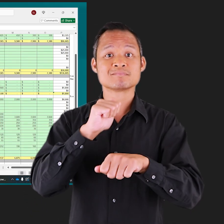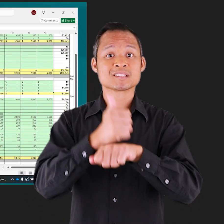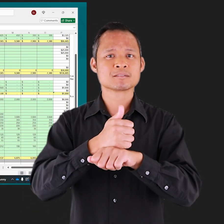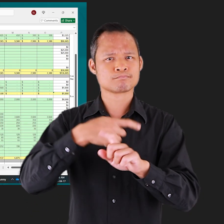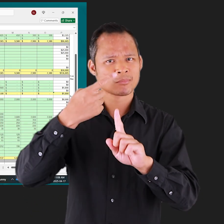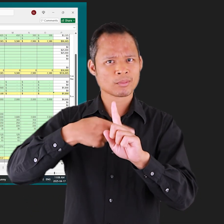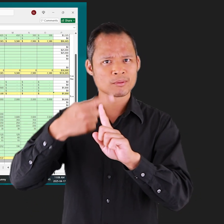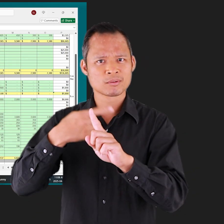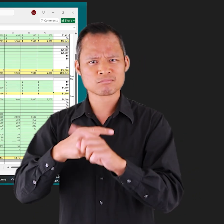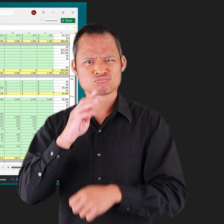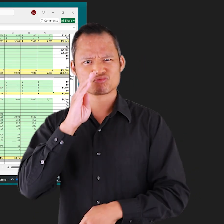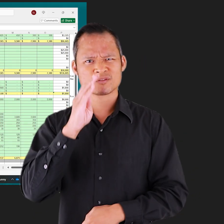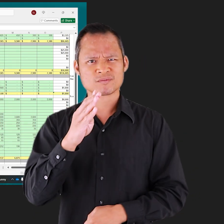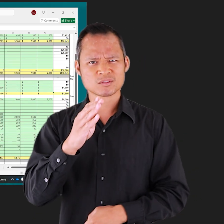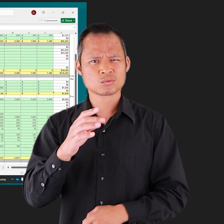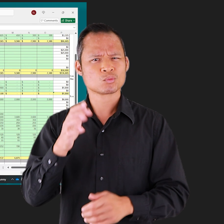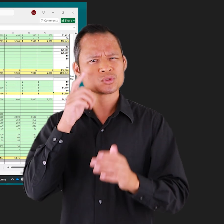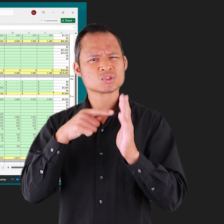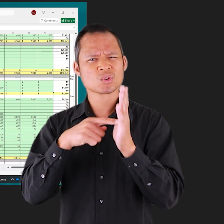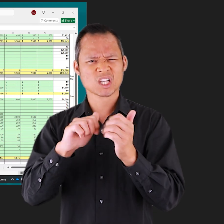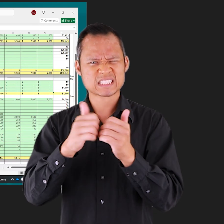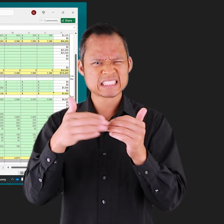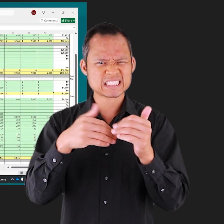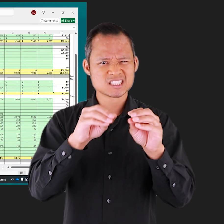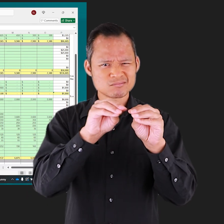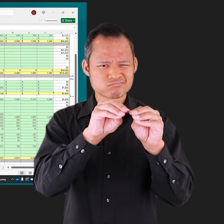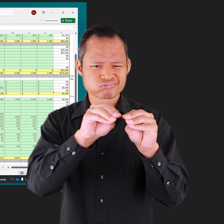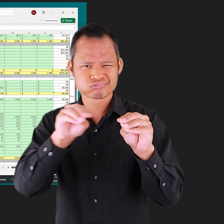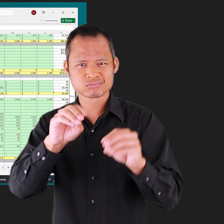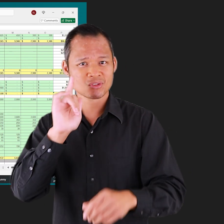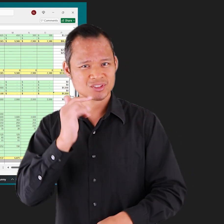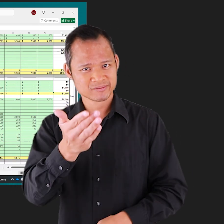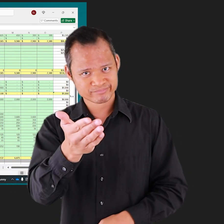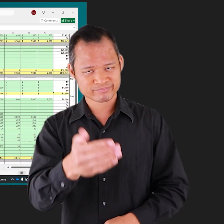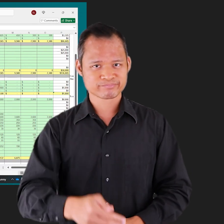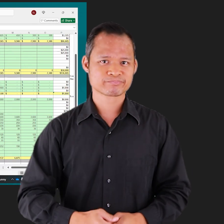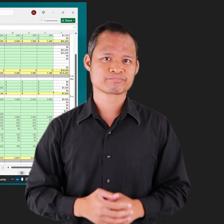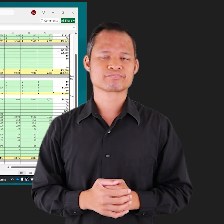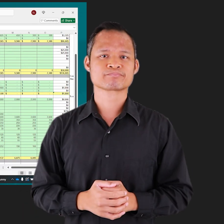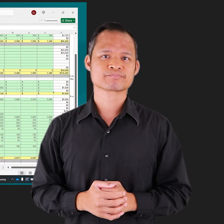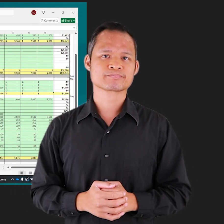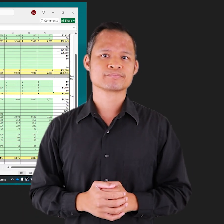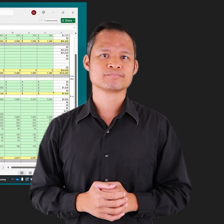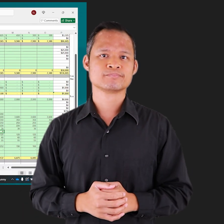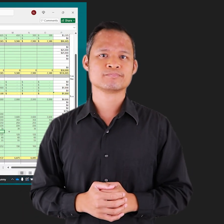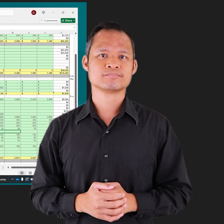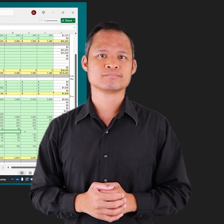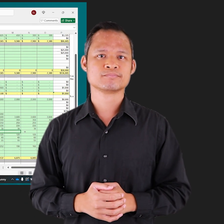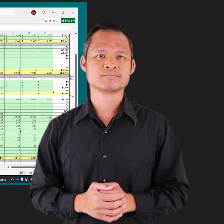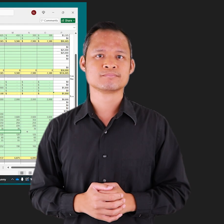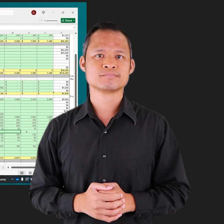will be set monthly costs, in which case it's straightforward to do. I'll show you how easy that is to do.